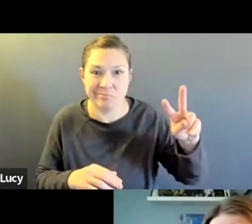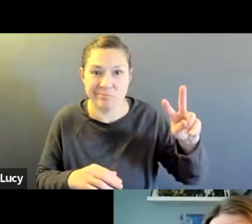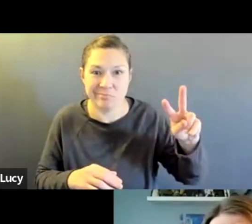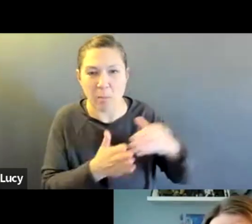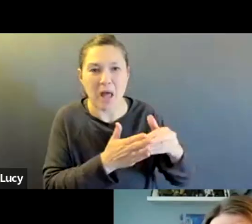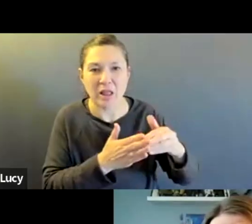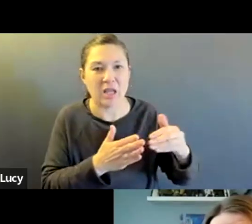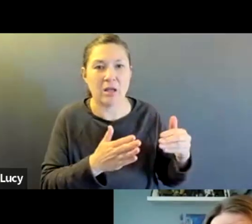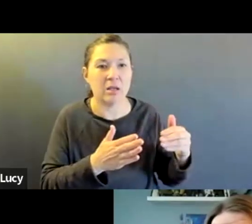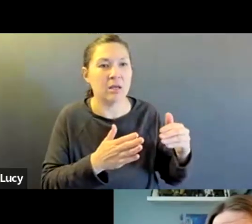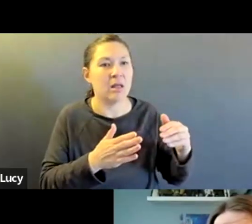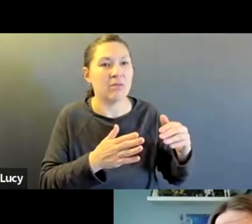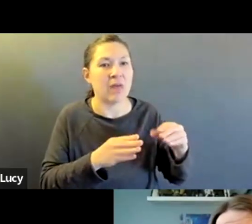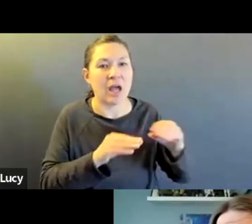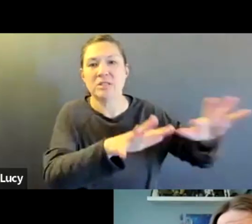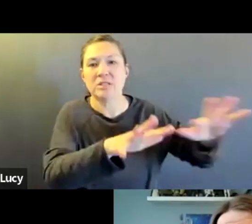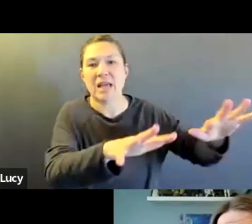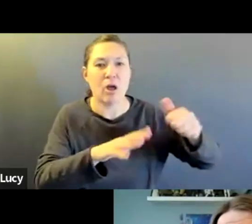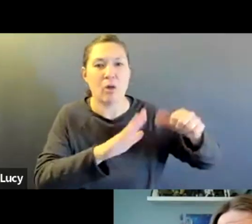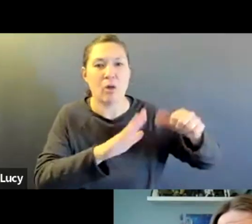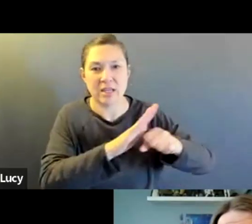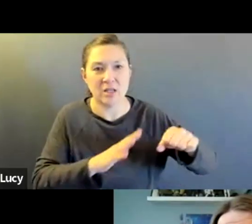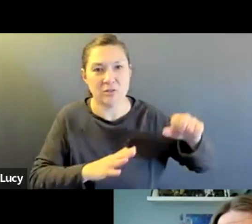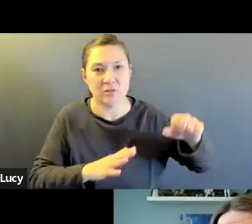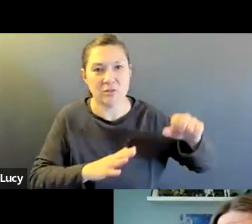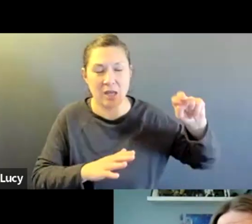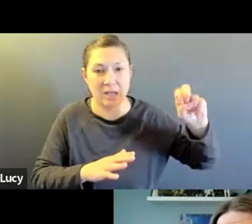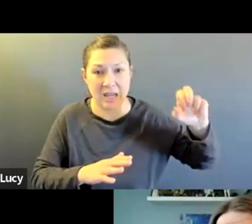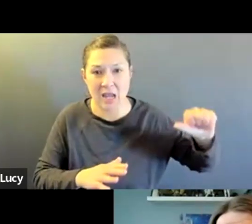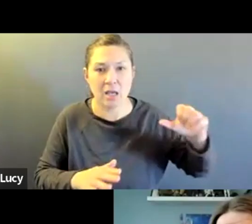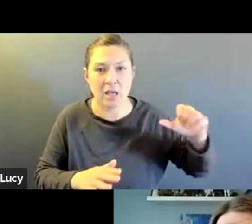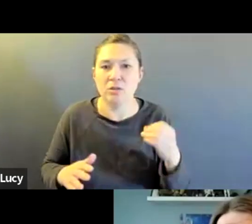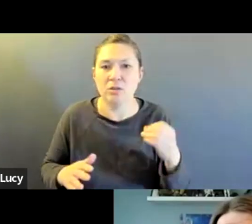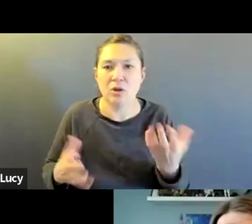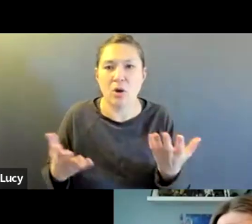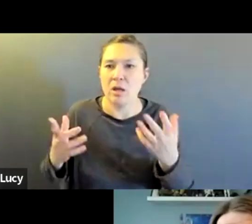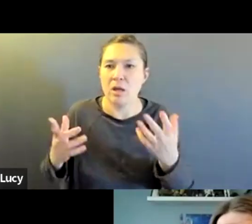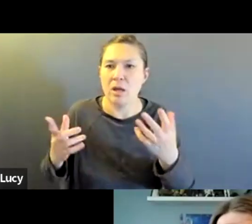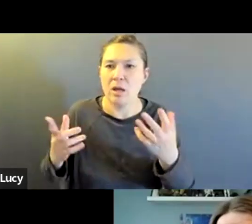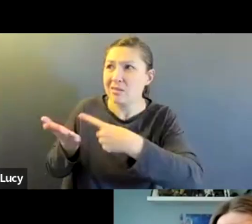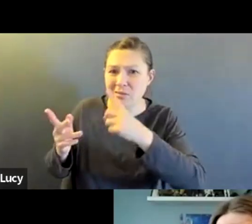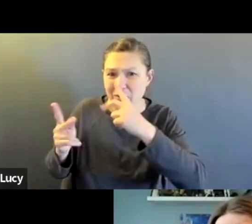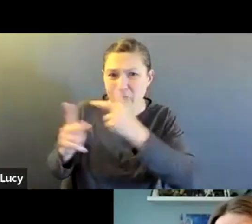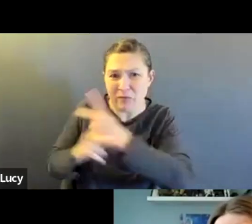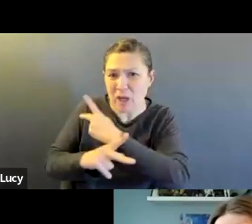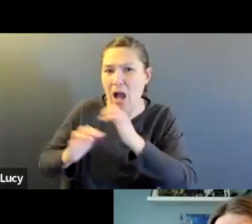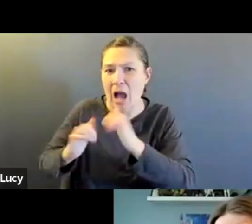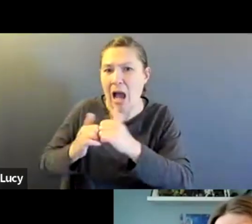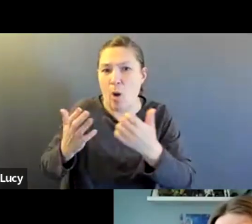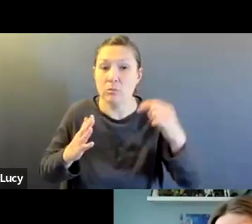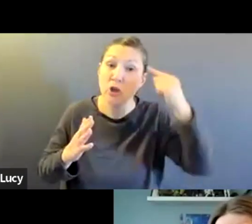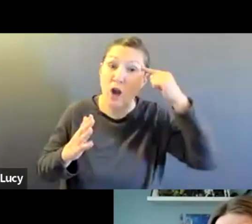going to be impacted. There's going to have to be conversations with Hochul and Albany to like step into the breach.